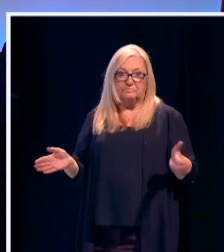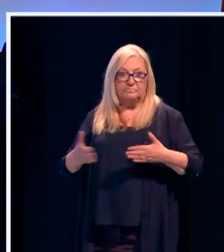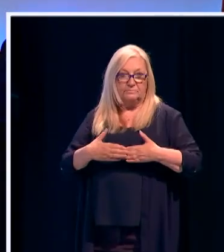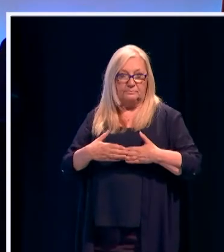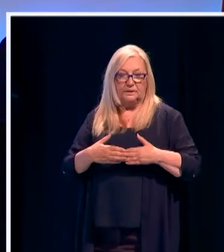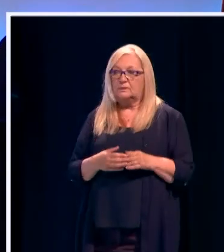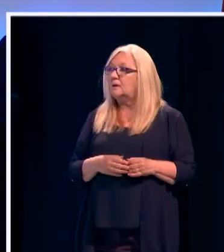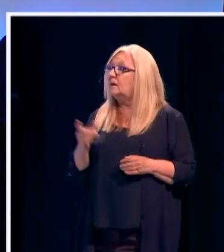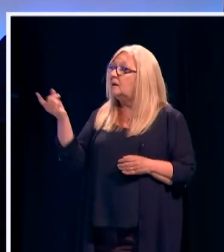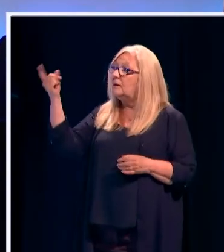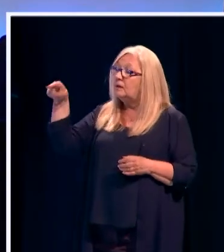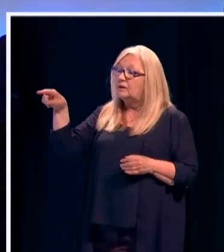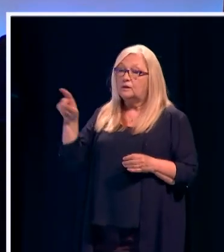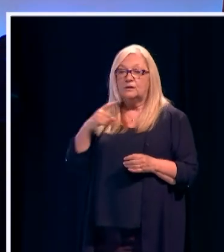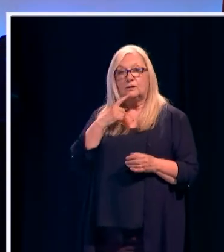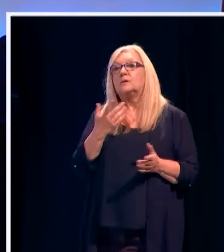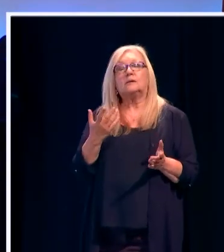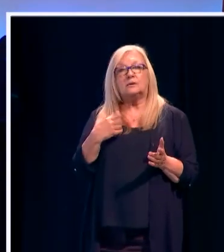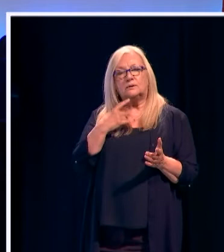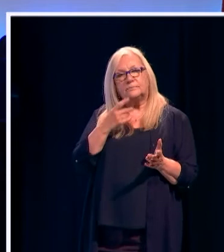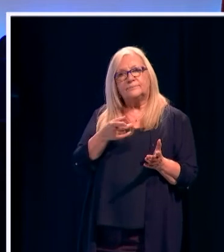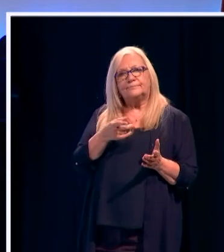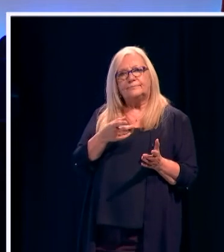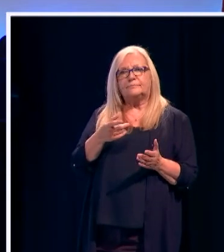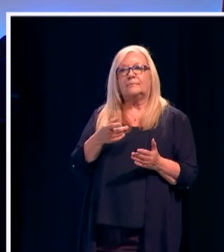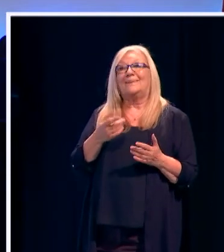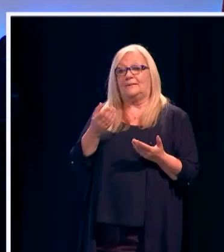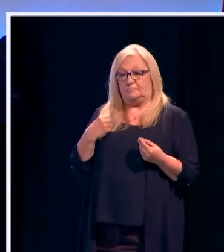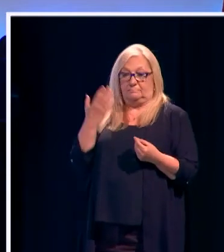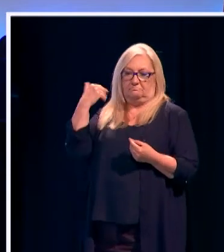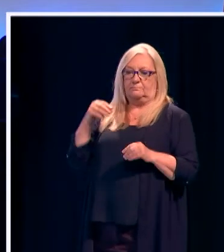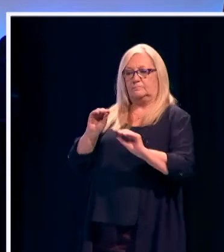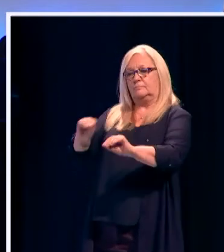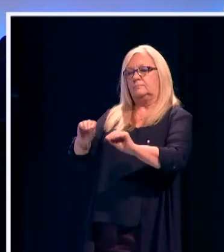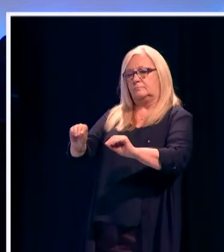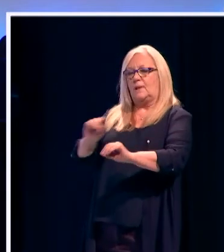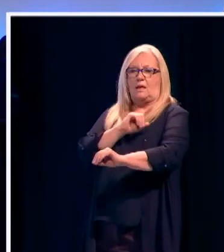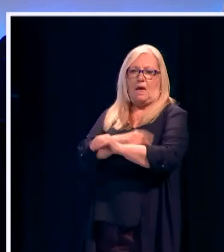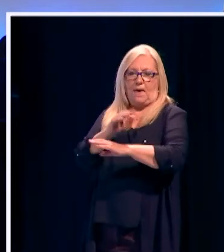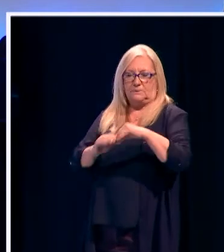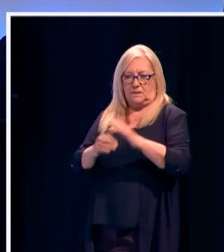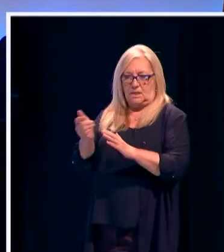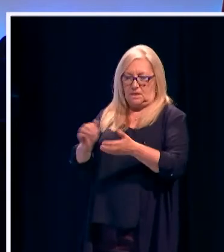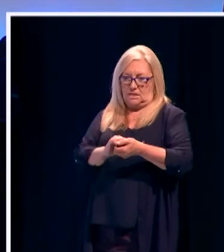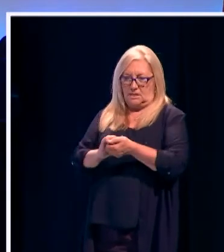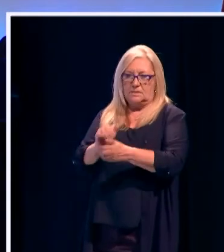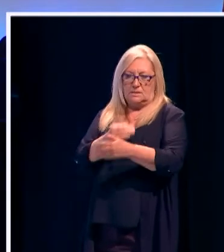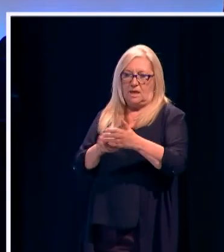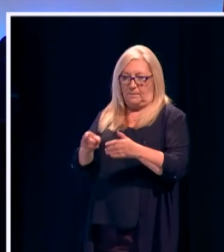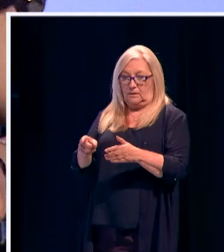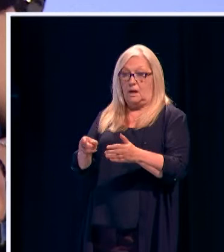we ensure that when DPOs have had capacity building training, its impact continues after the training?